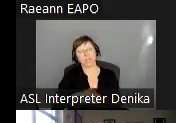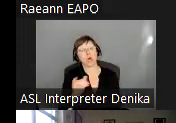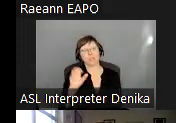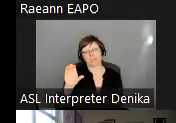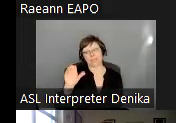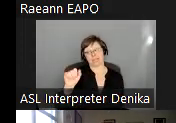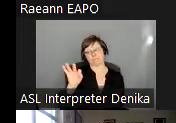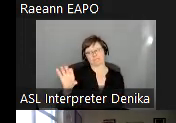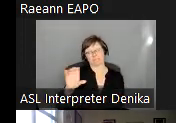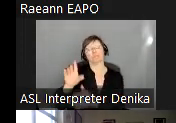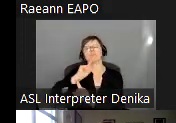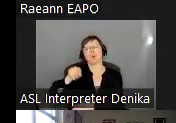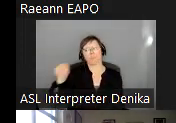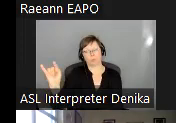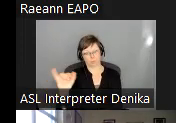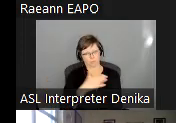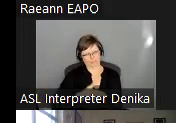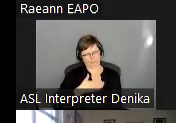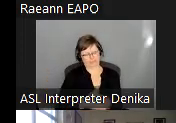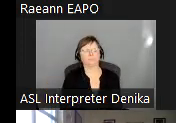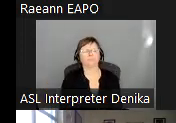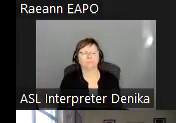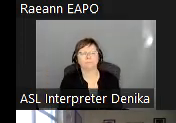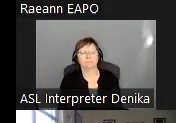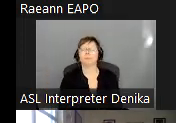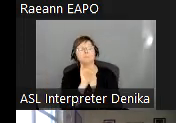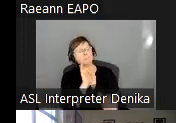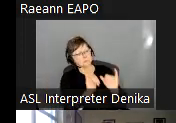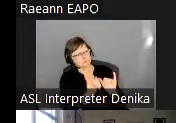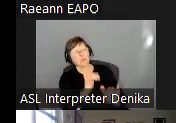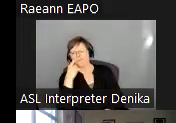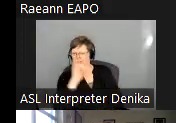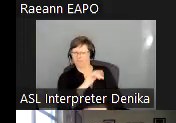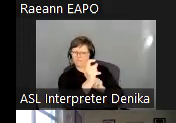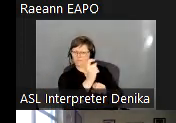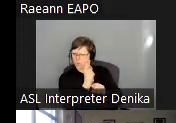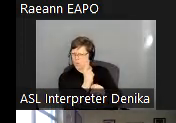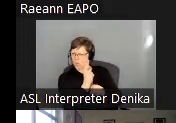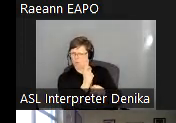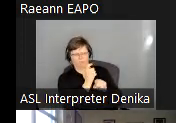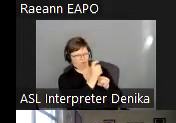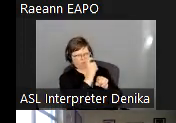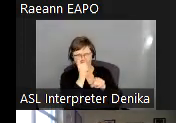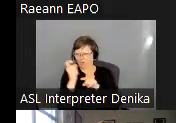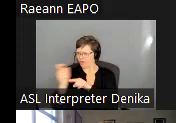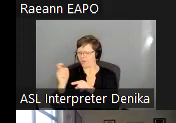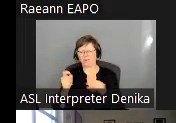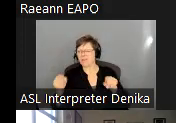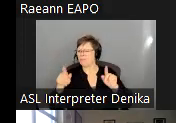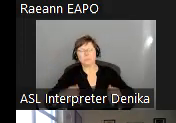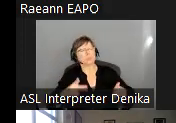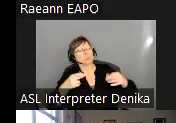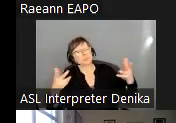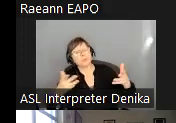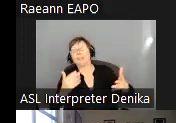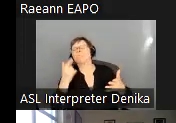Okay. But so in terms of the phone-based one, can a person do anything prior to, like